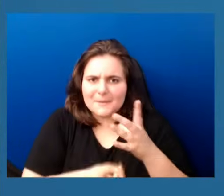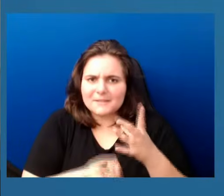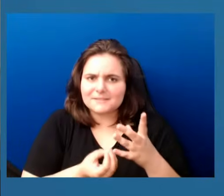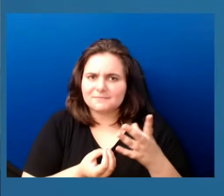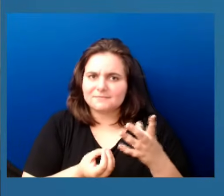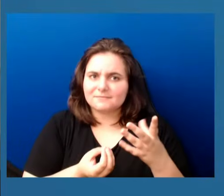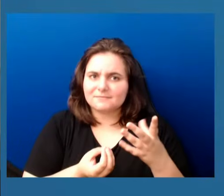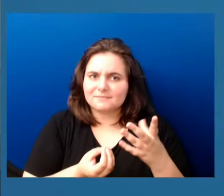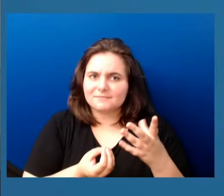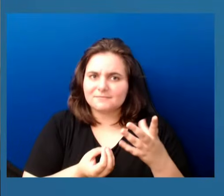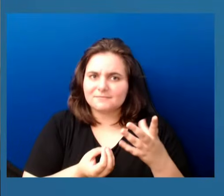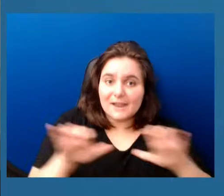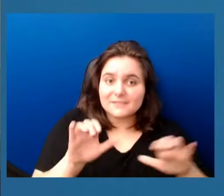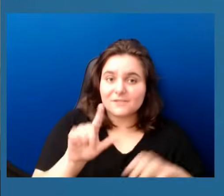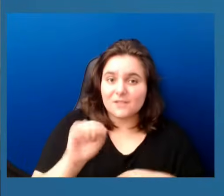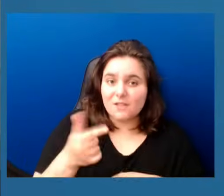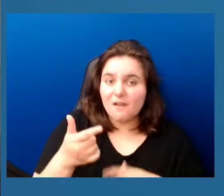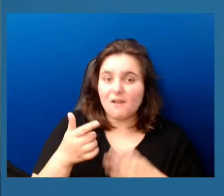log.